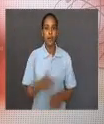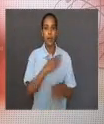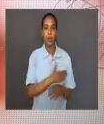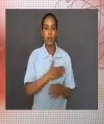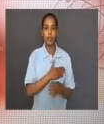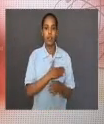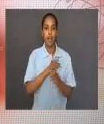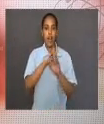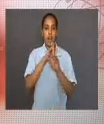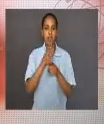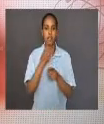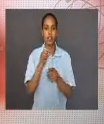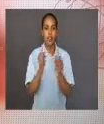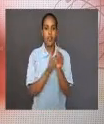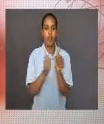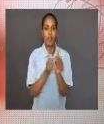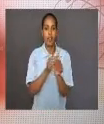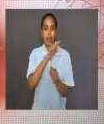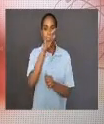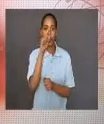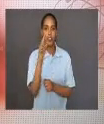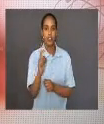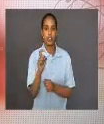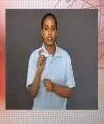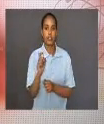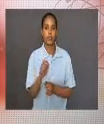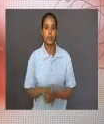Please answer the following question.